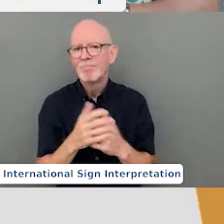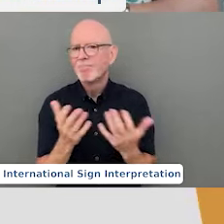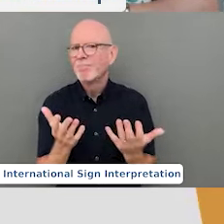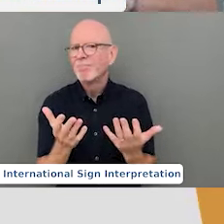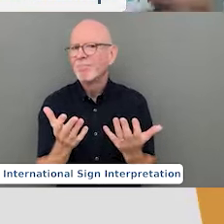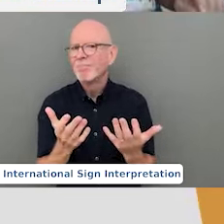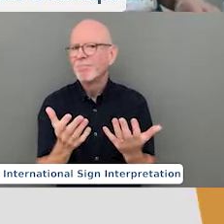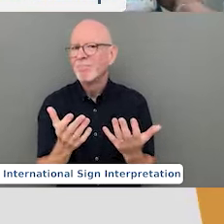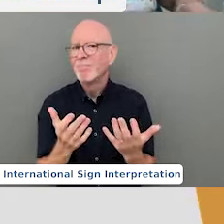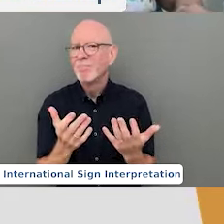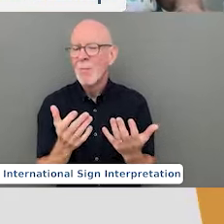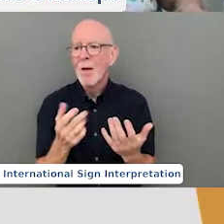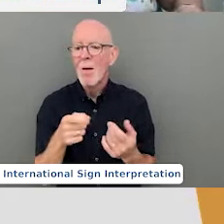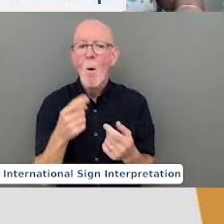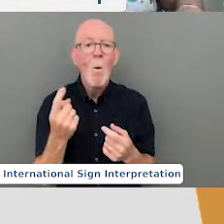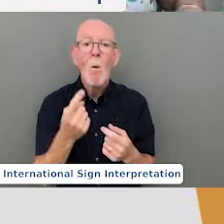inclusive education,